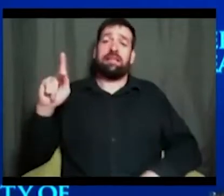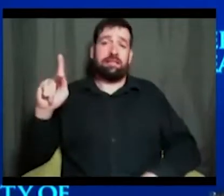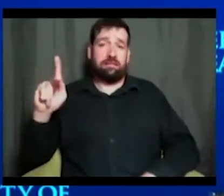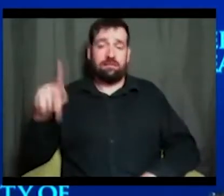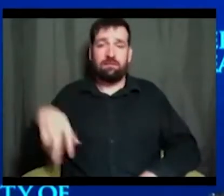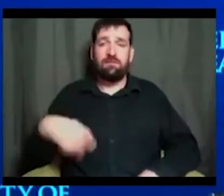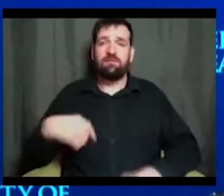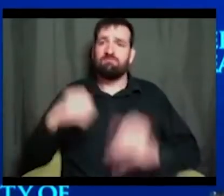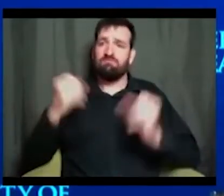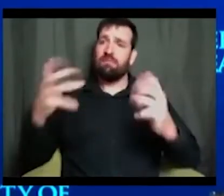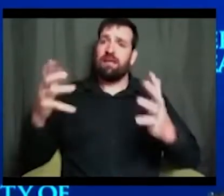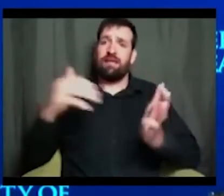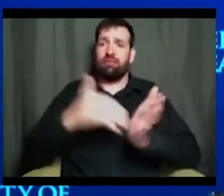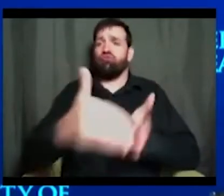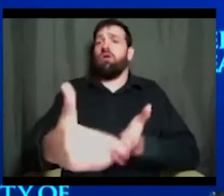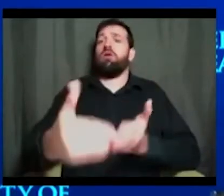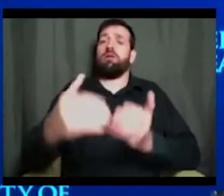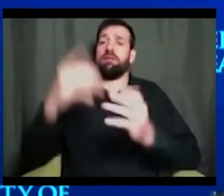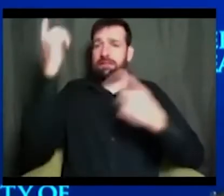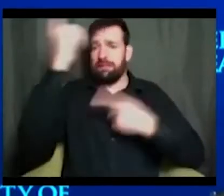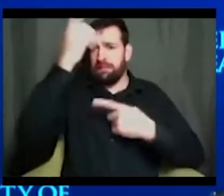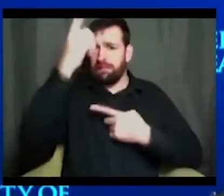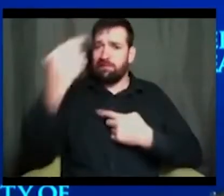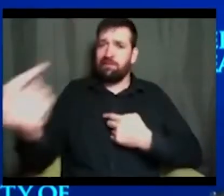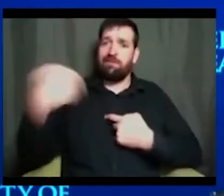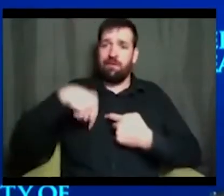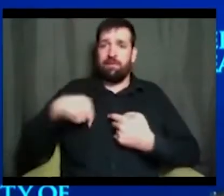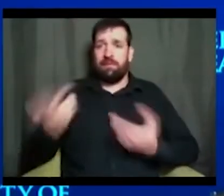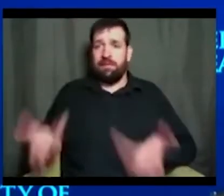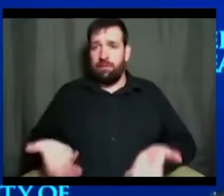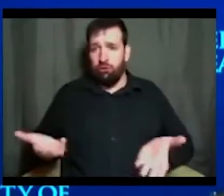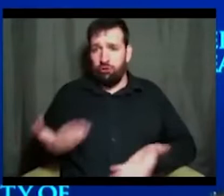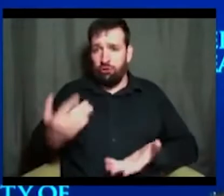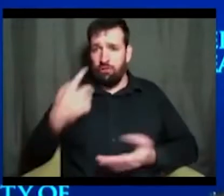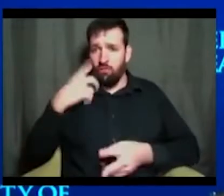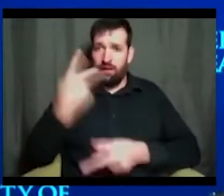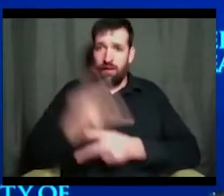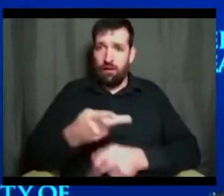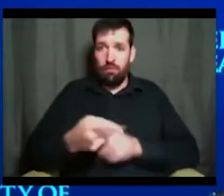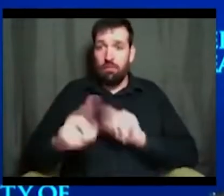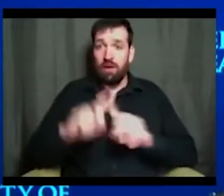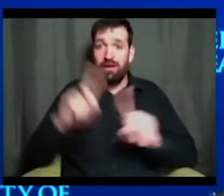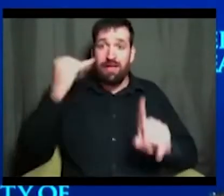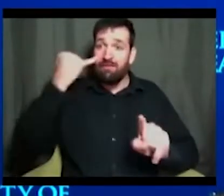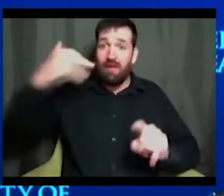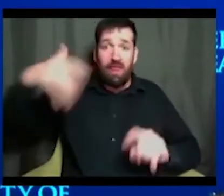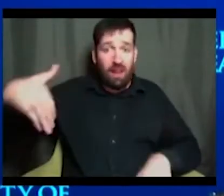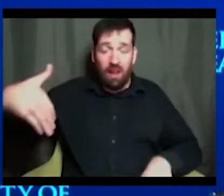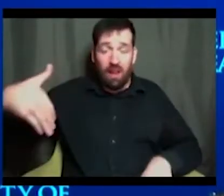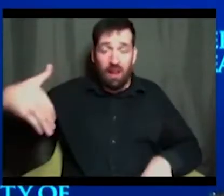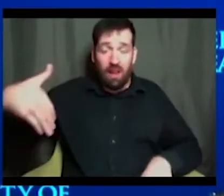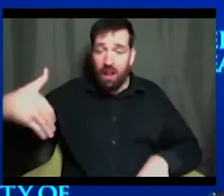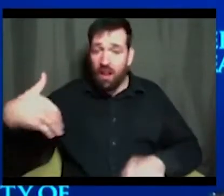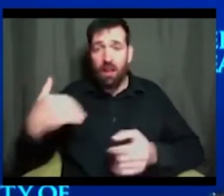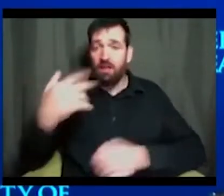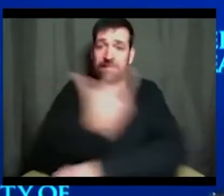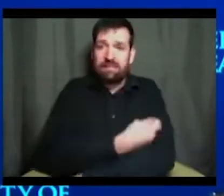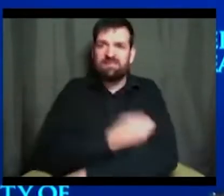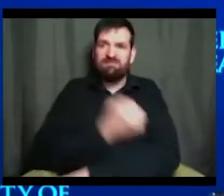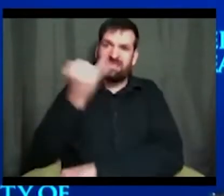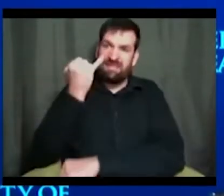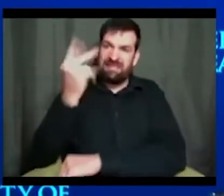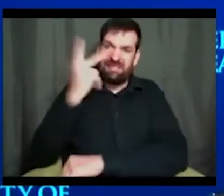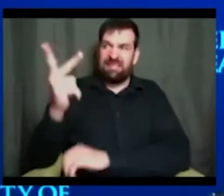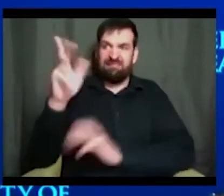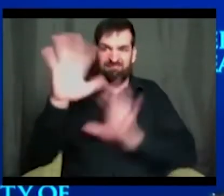of those patients come here for their care, but if they haven't been vaccinated, man, we're seeing this internationally too. Wherever there's folks that